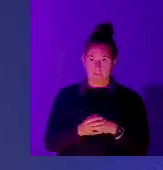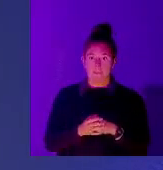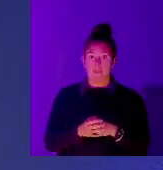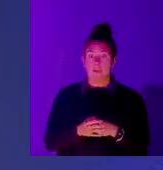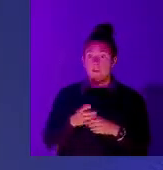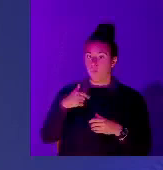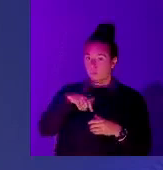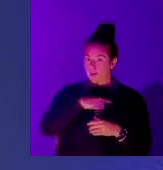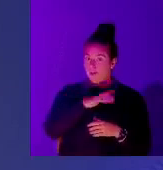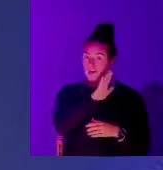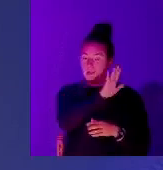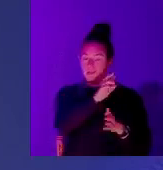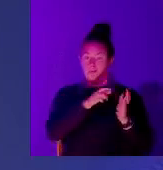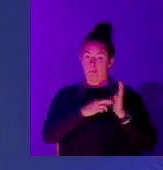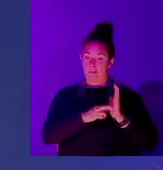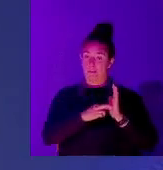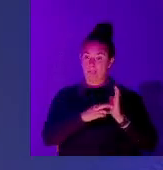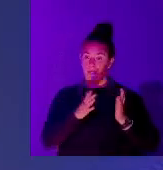take that to heart.